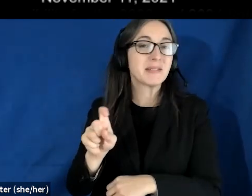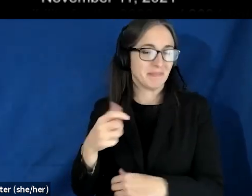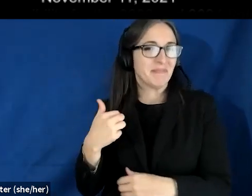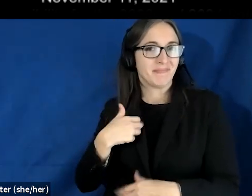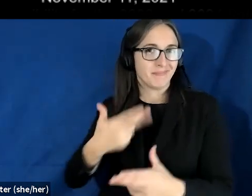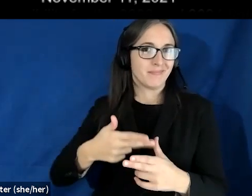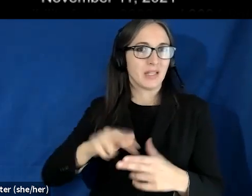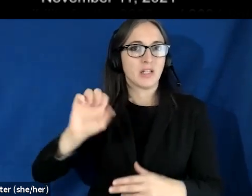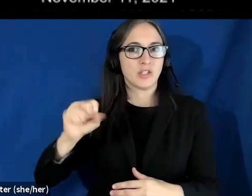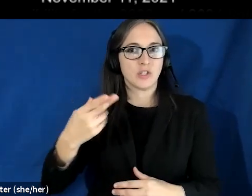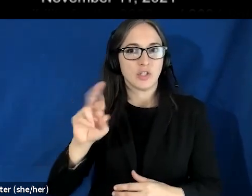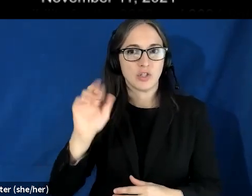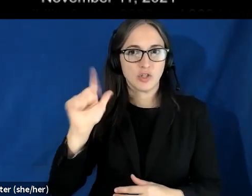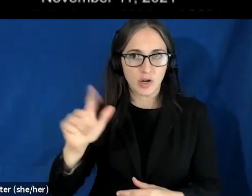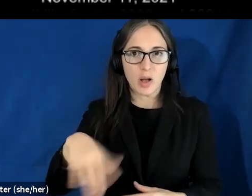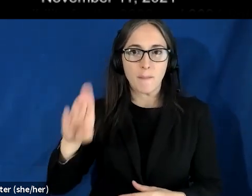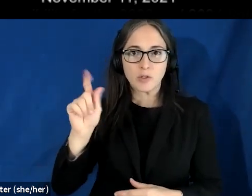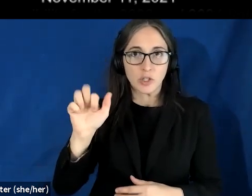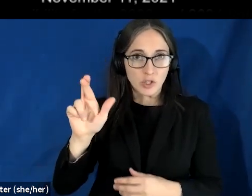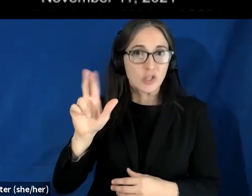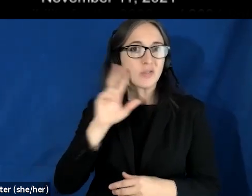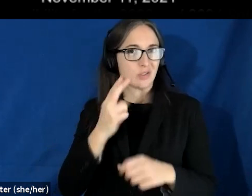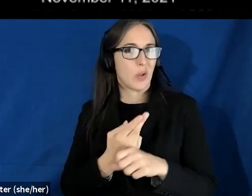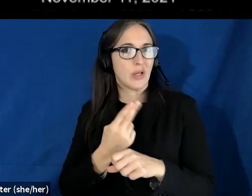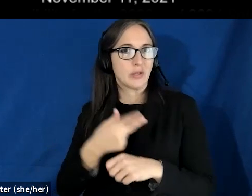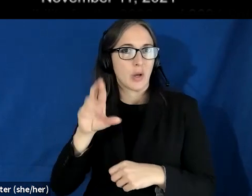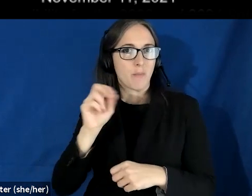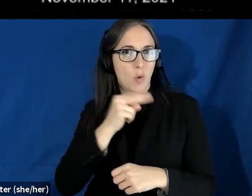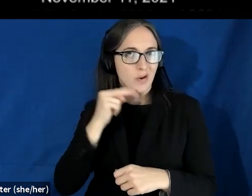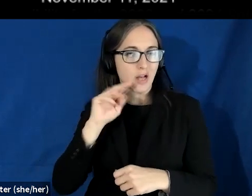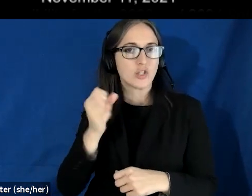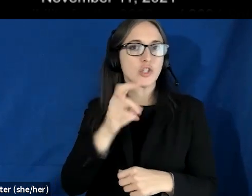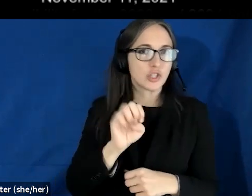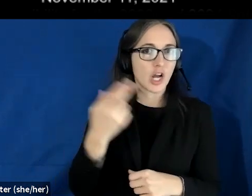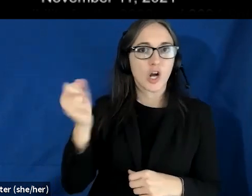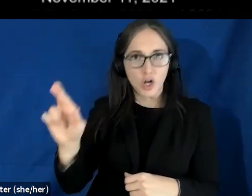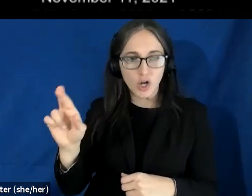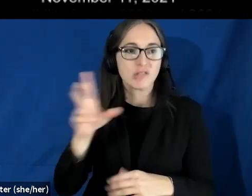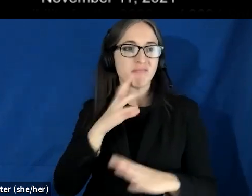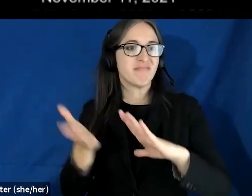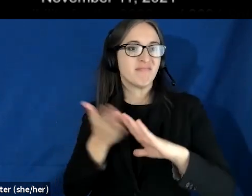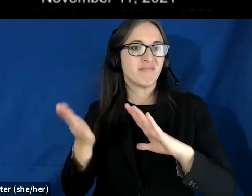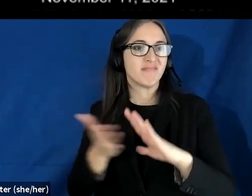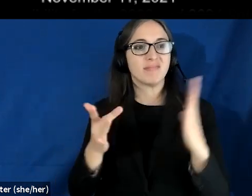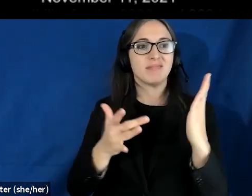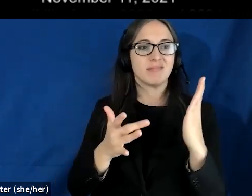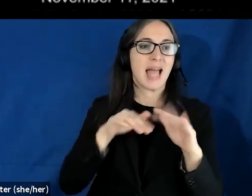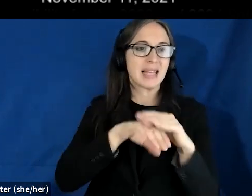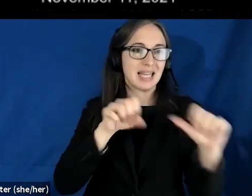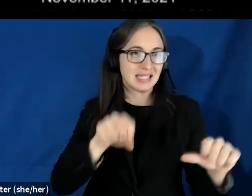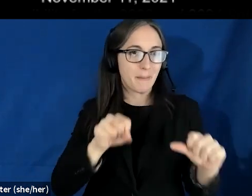and her. I run the Accessible Technology Services unit at the University of Washington in Seattle, and yes, it's